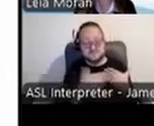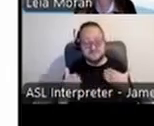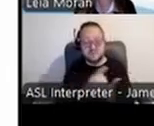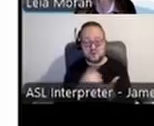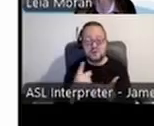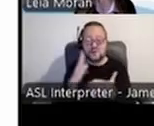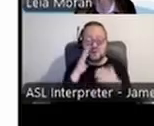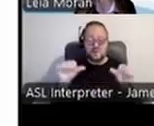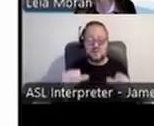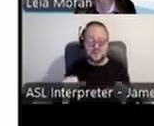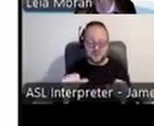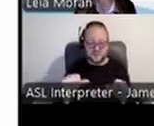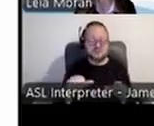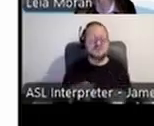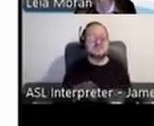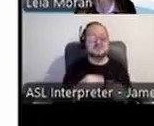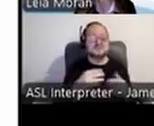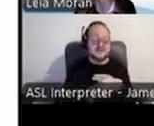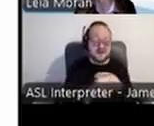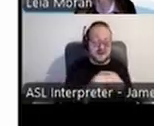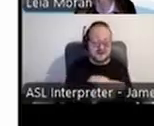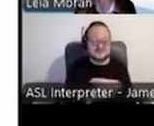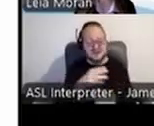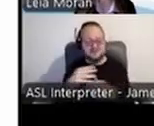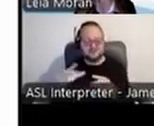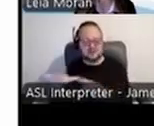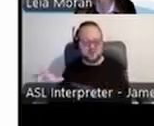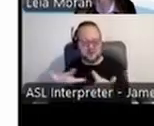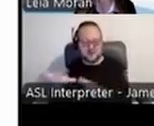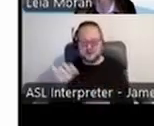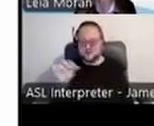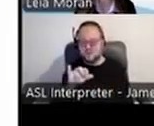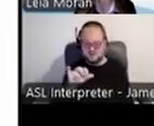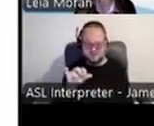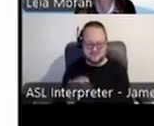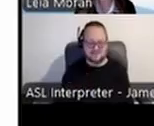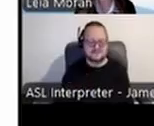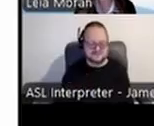and recording of today's event on the resources page of the NCSC website.